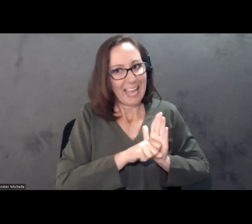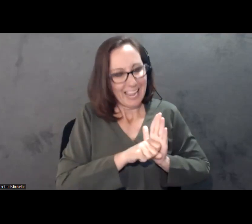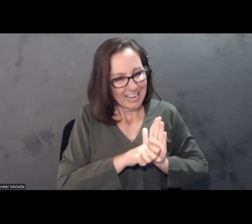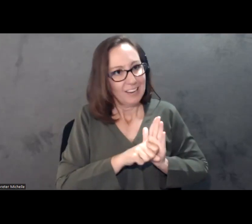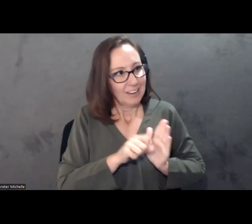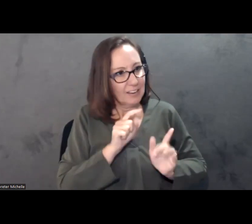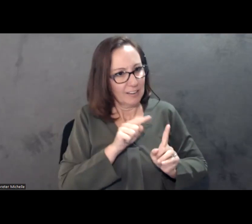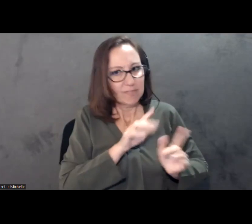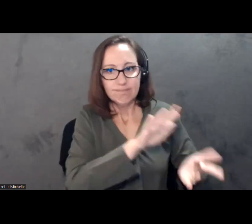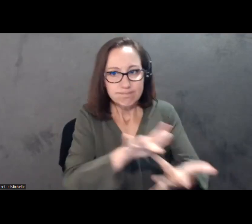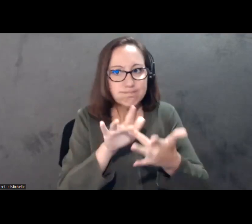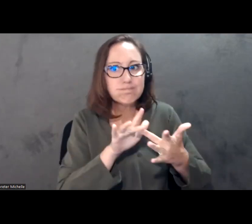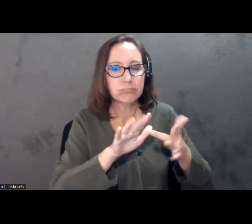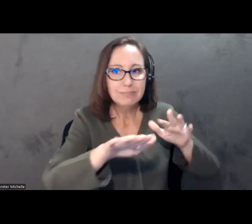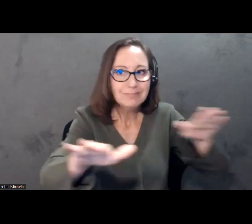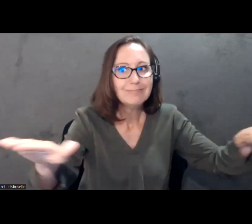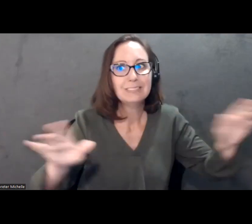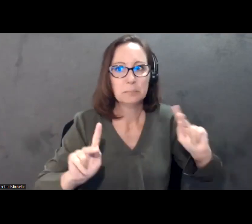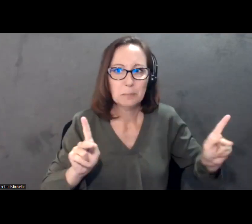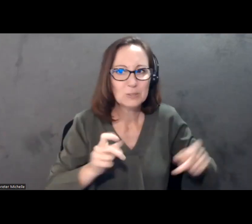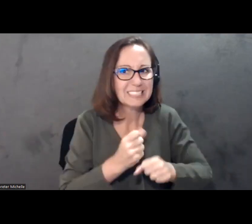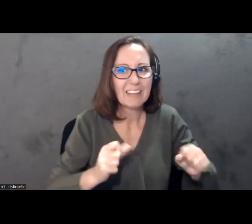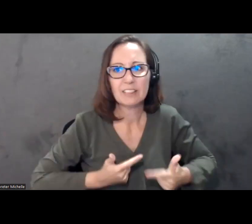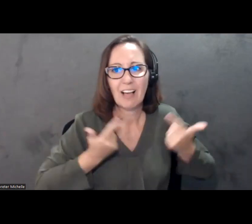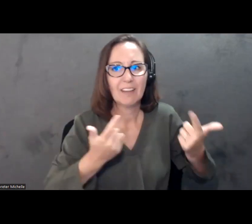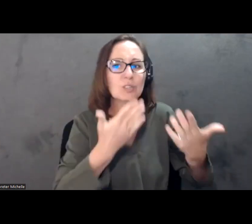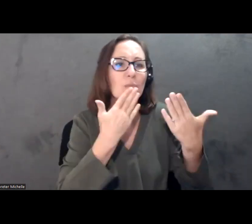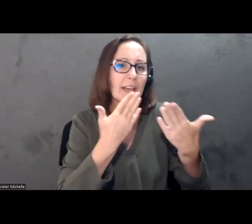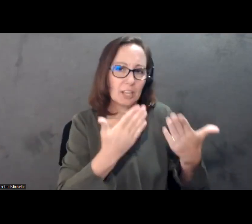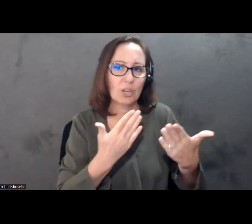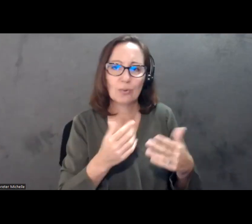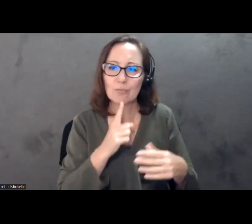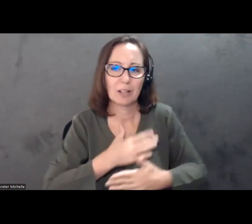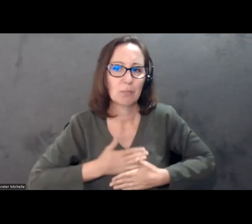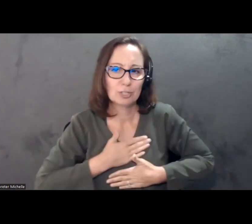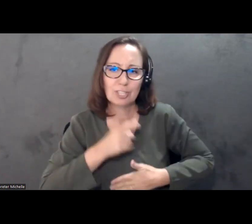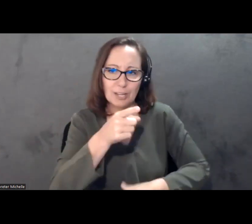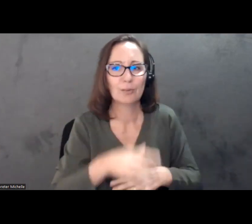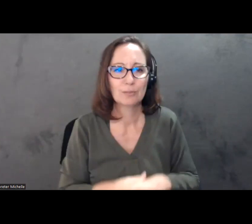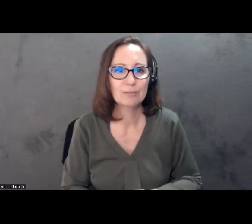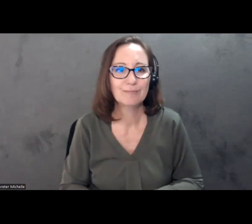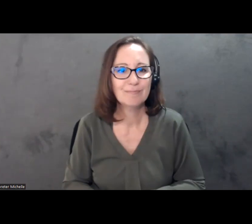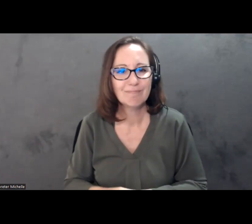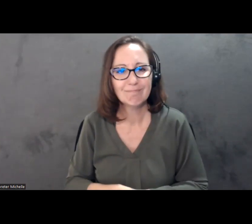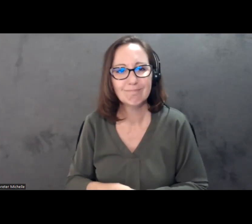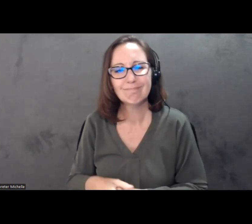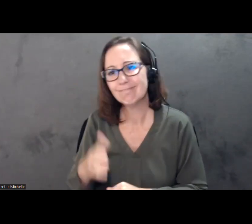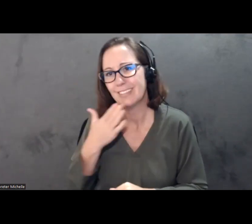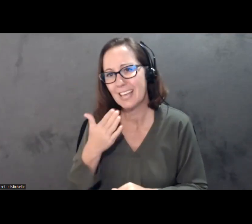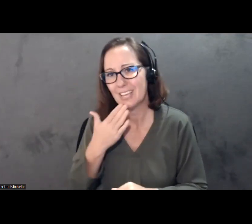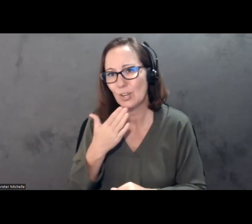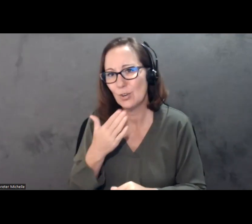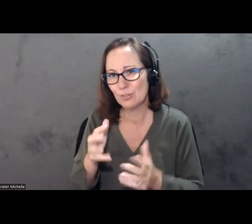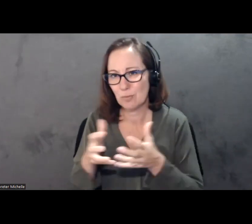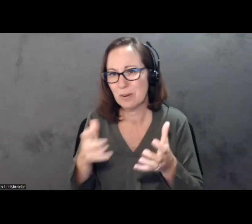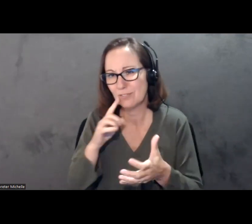folks and we're saving those lives. So thank you for that. Super appreciate you. Thank you very